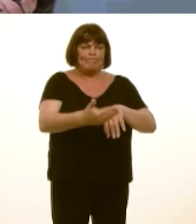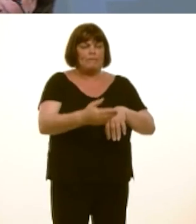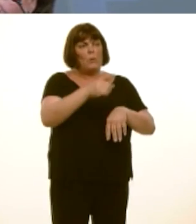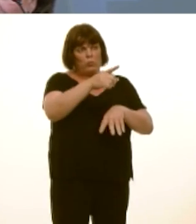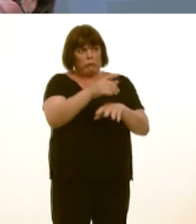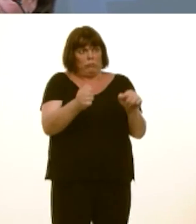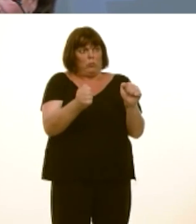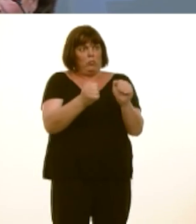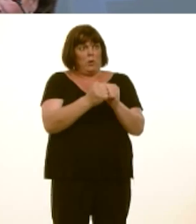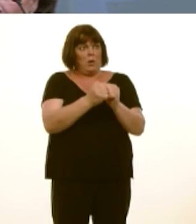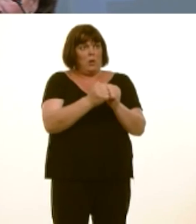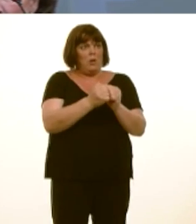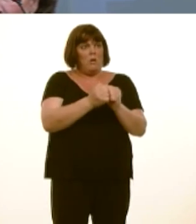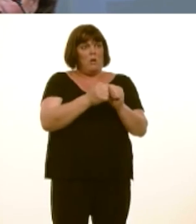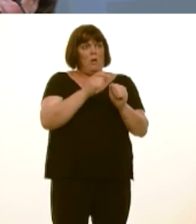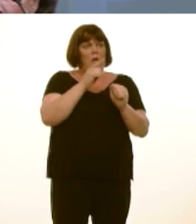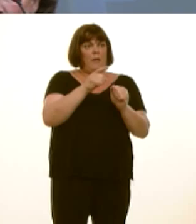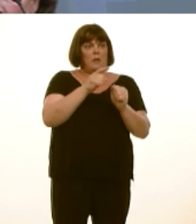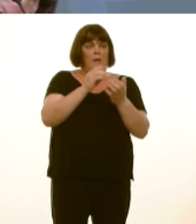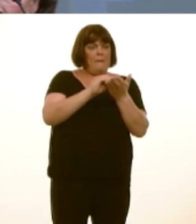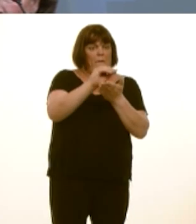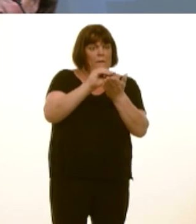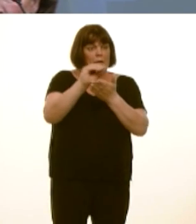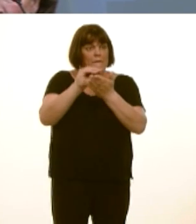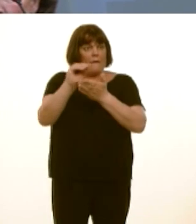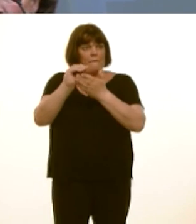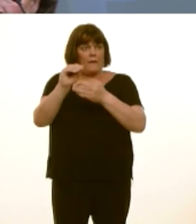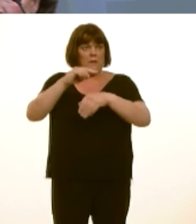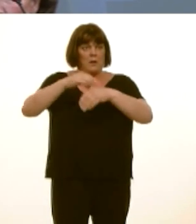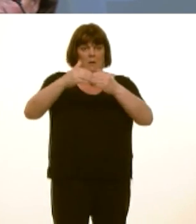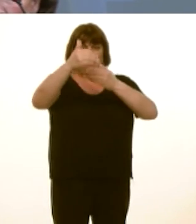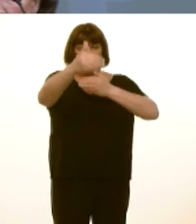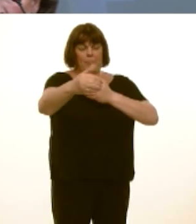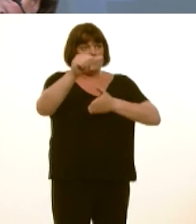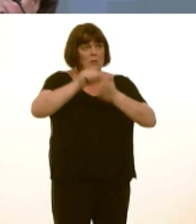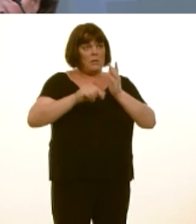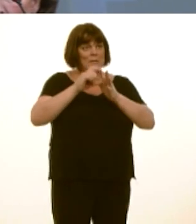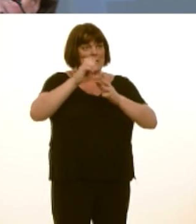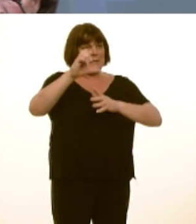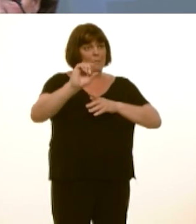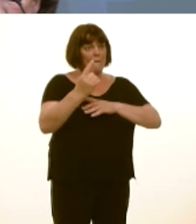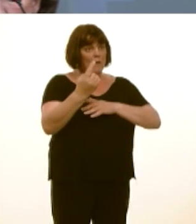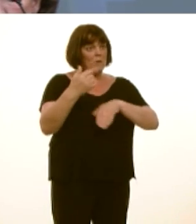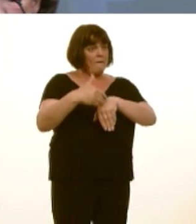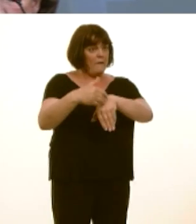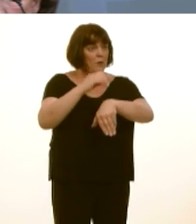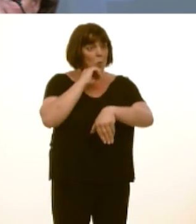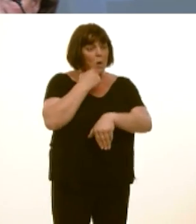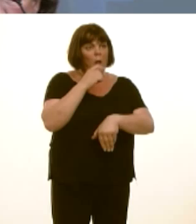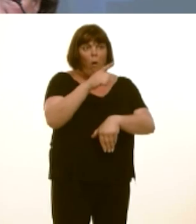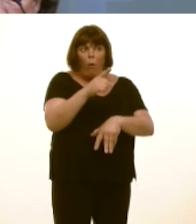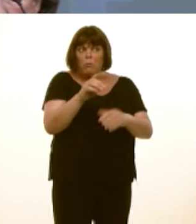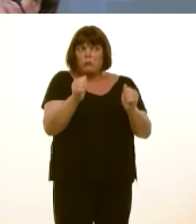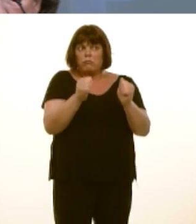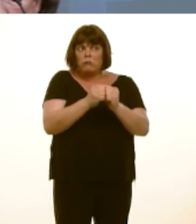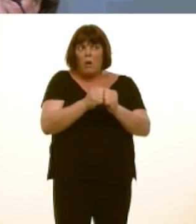be a significant impact on the payment window, which starts December the 1st, or do you believe that the Welsh Government will be